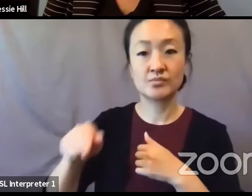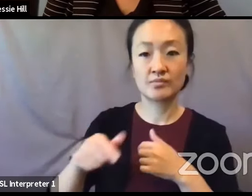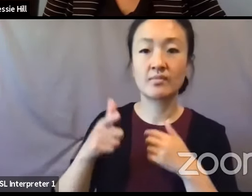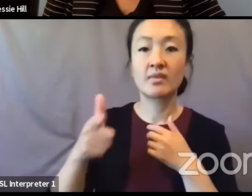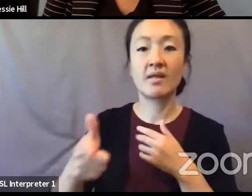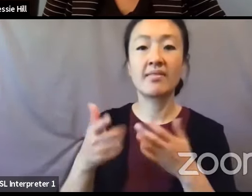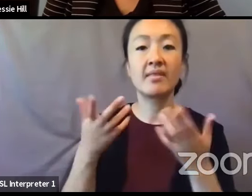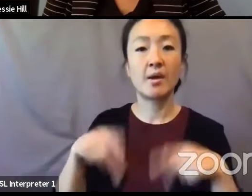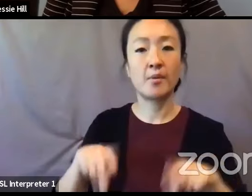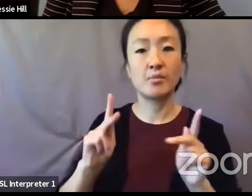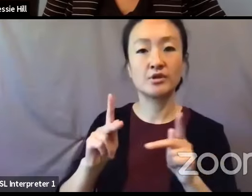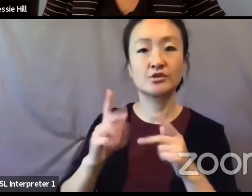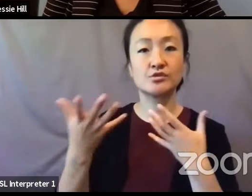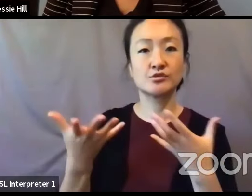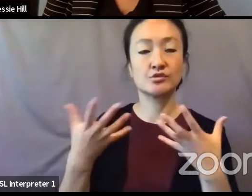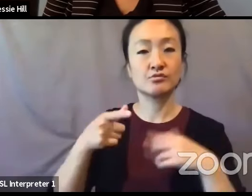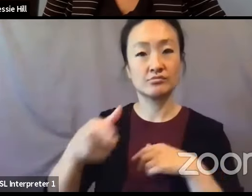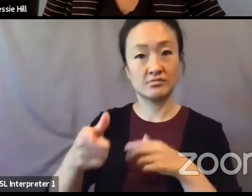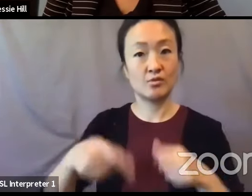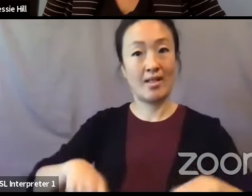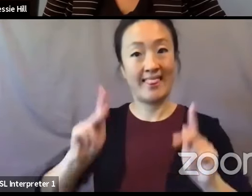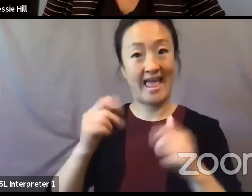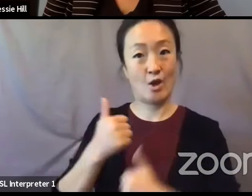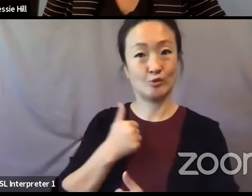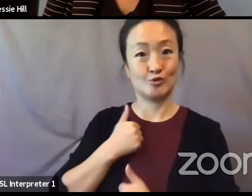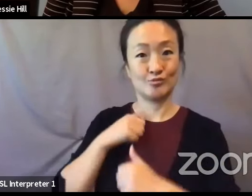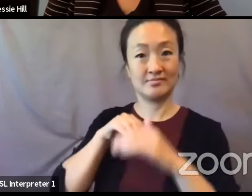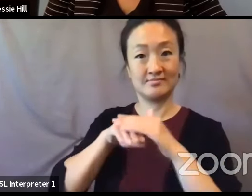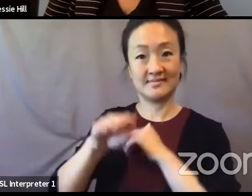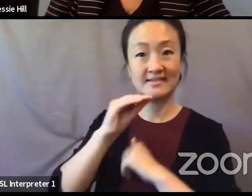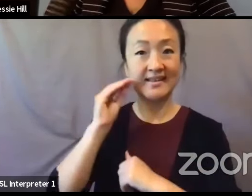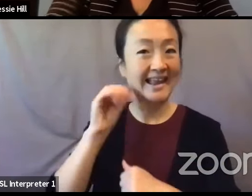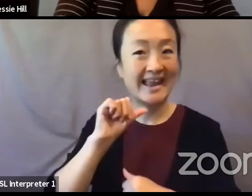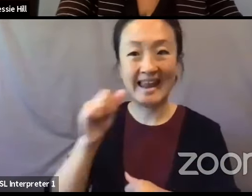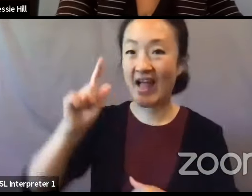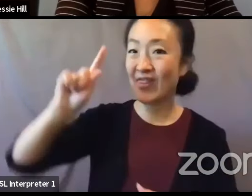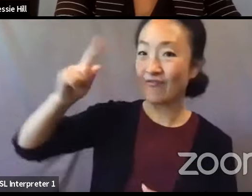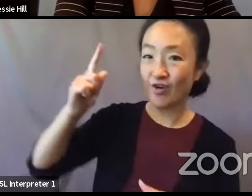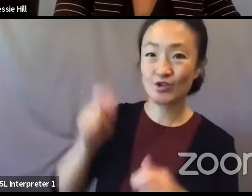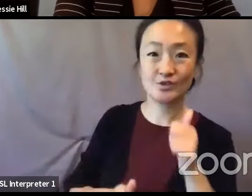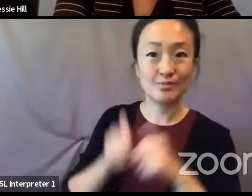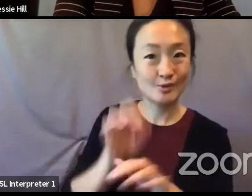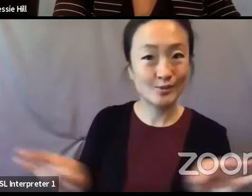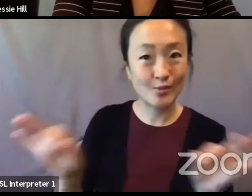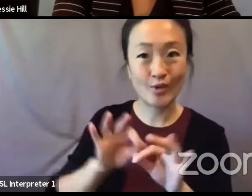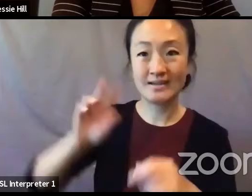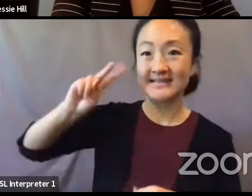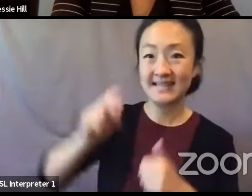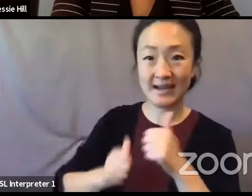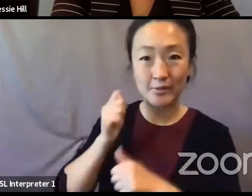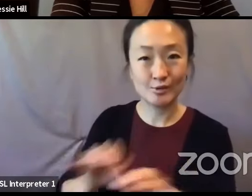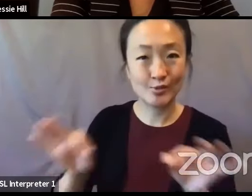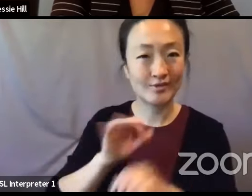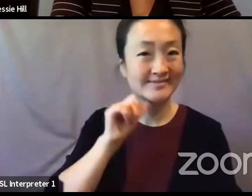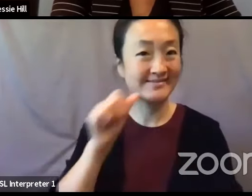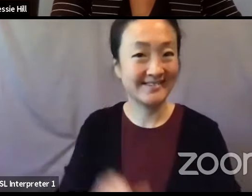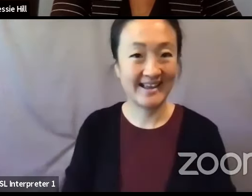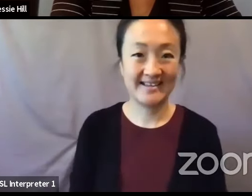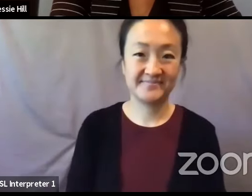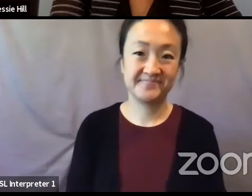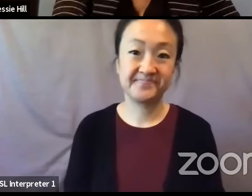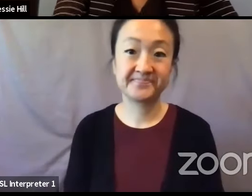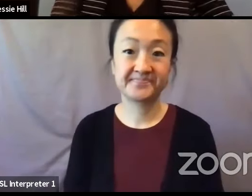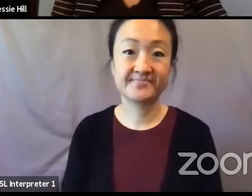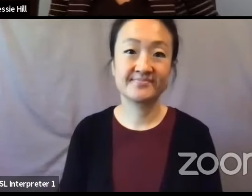home, that's not the third most important right in our Constitution. The Second Amendment, as I think it's folks you. Know,